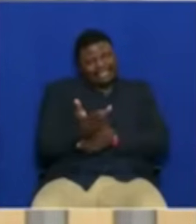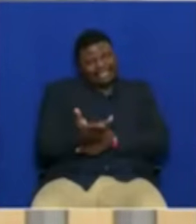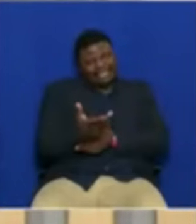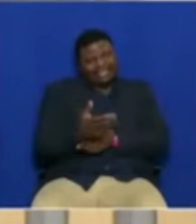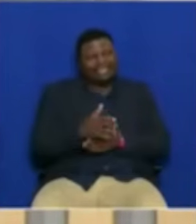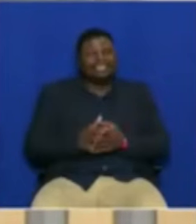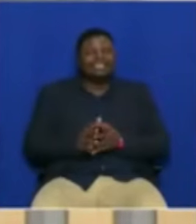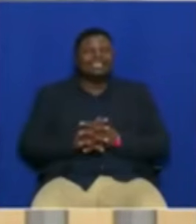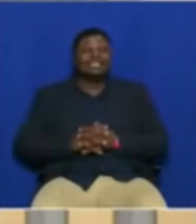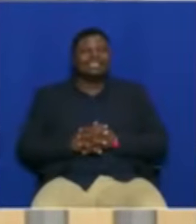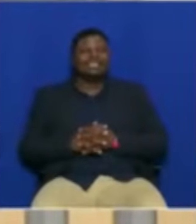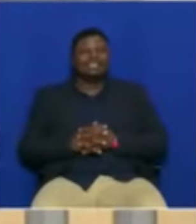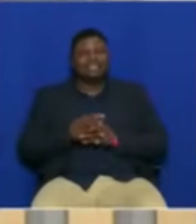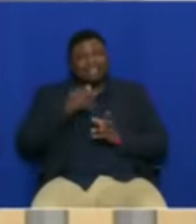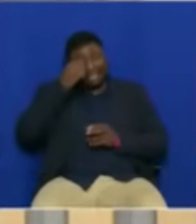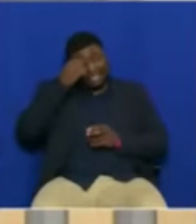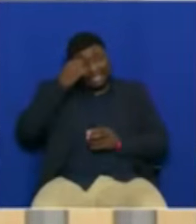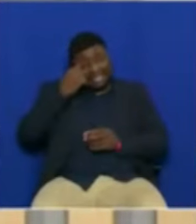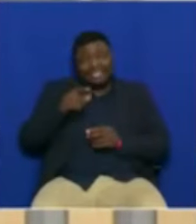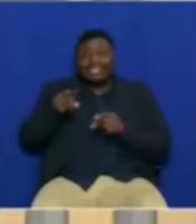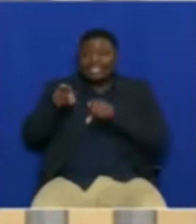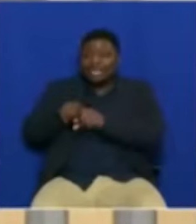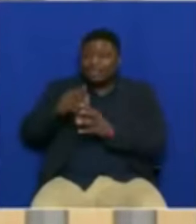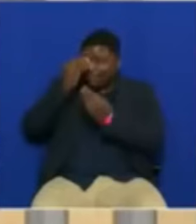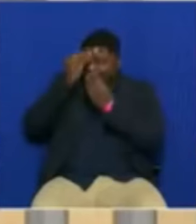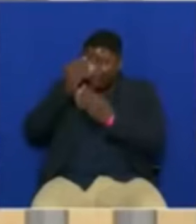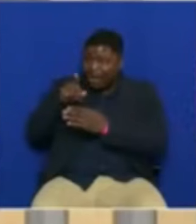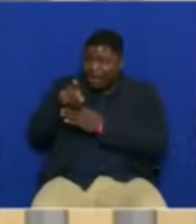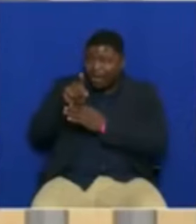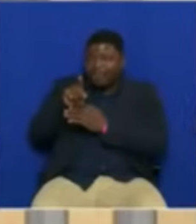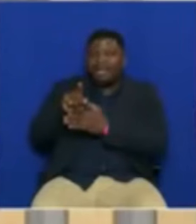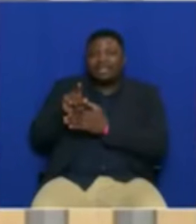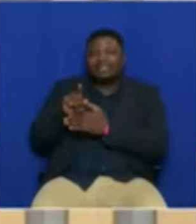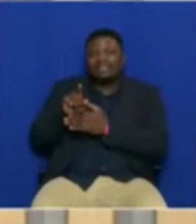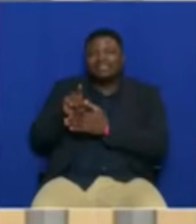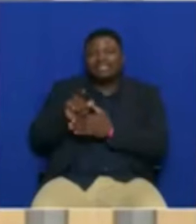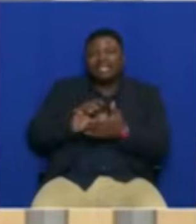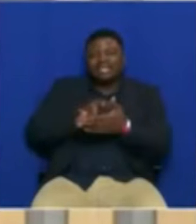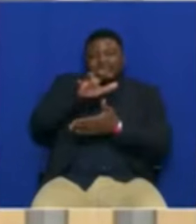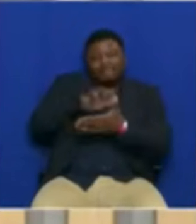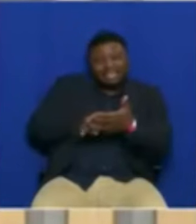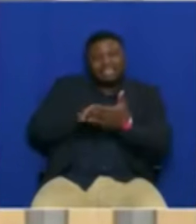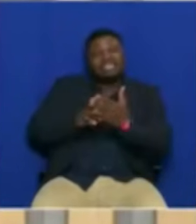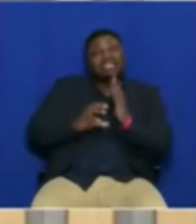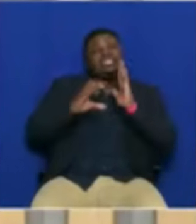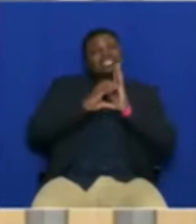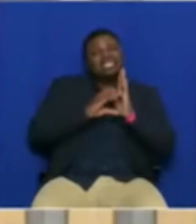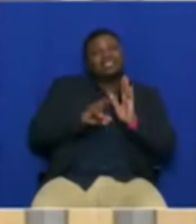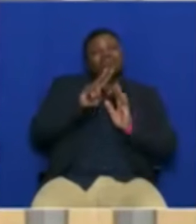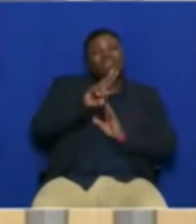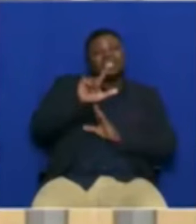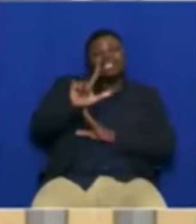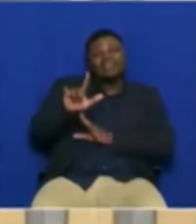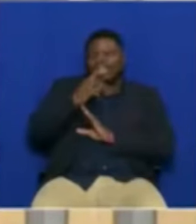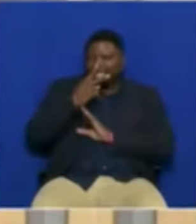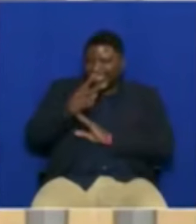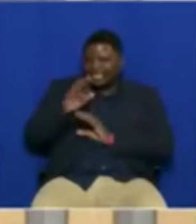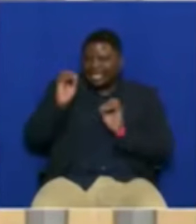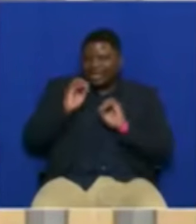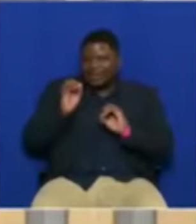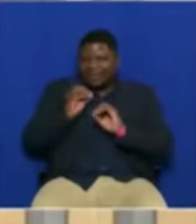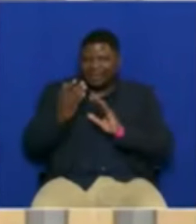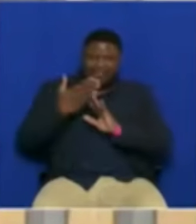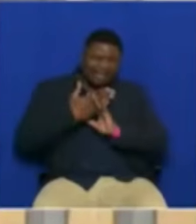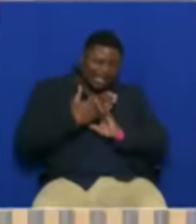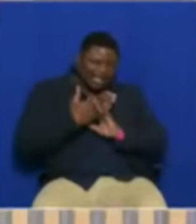see the Section 27. Sorry, now, Colonel. You see, Colonel,